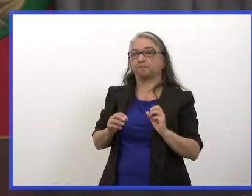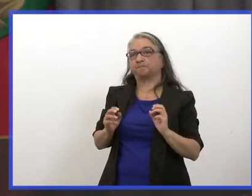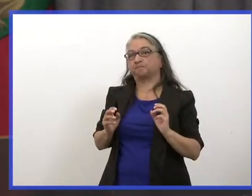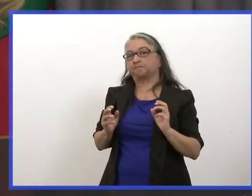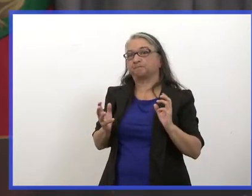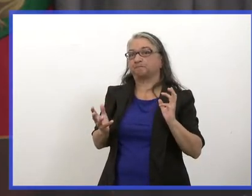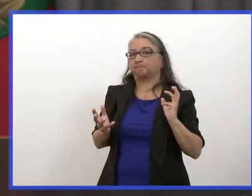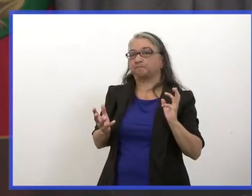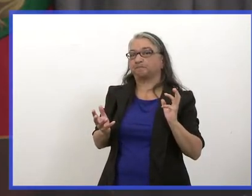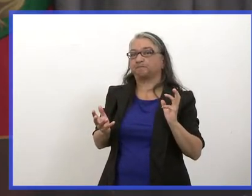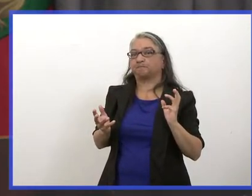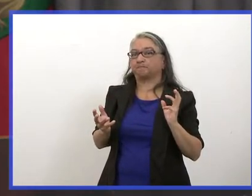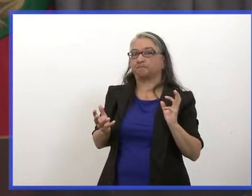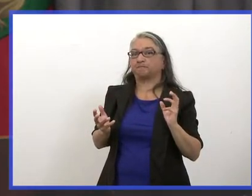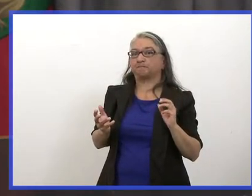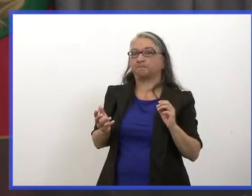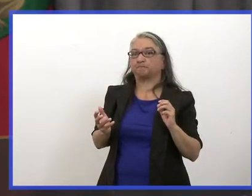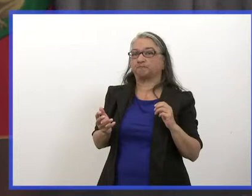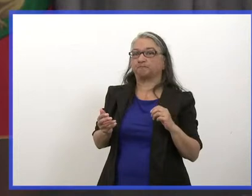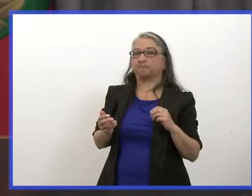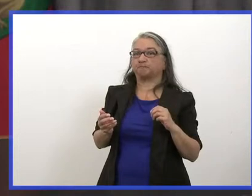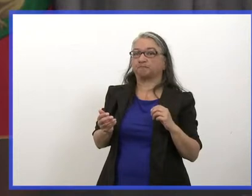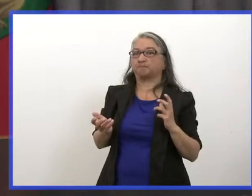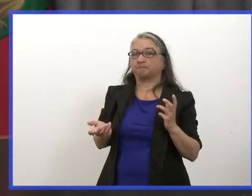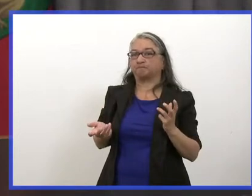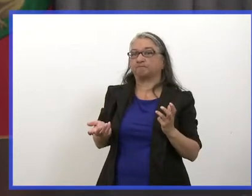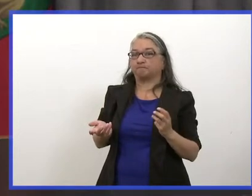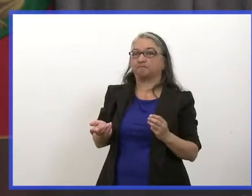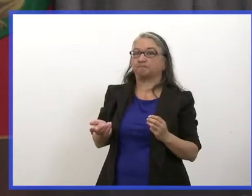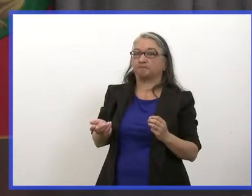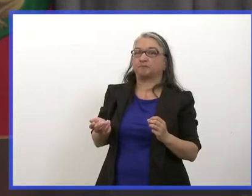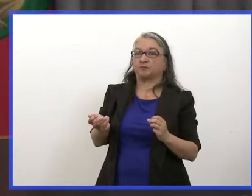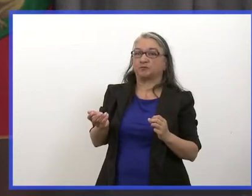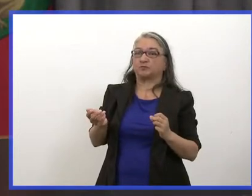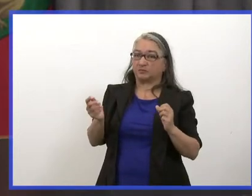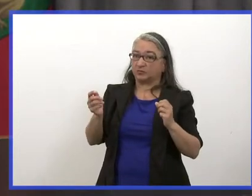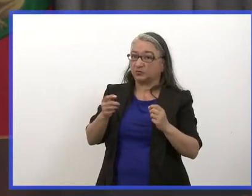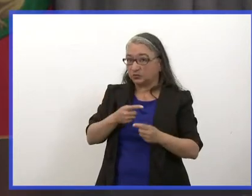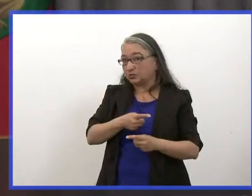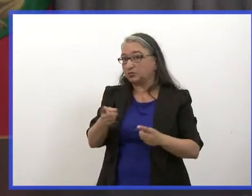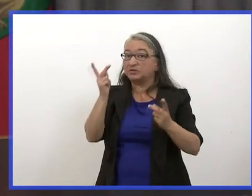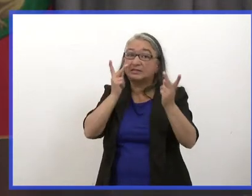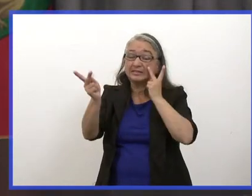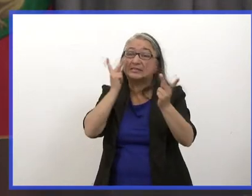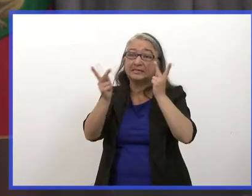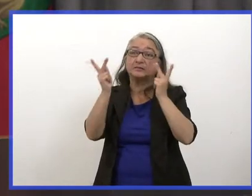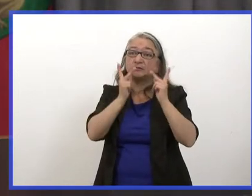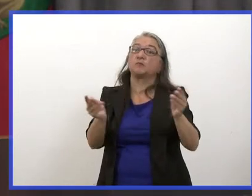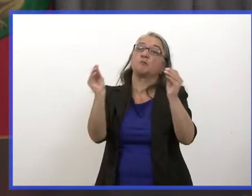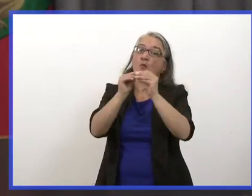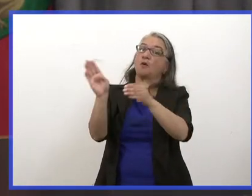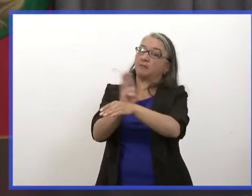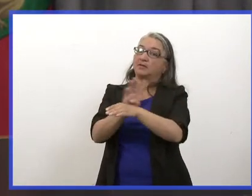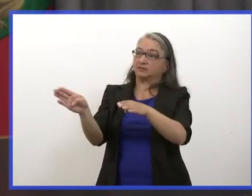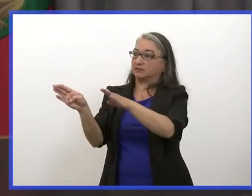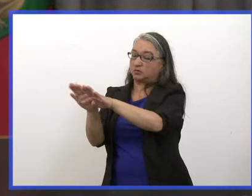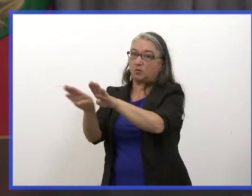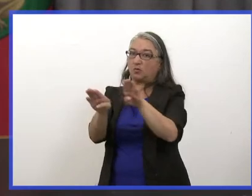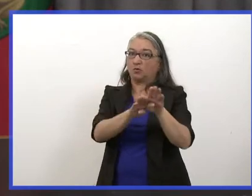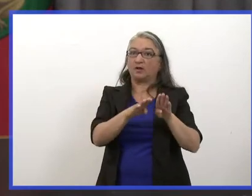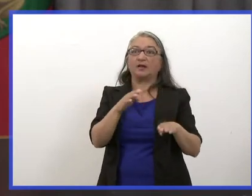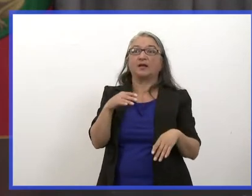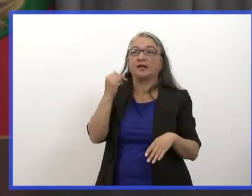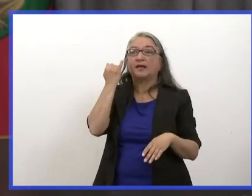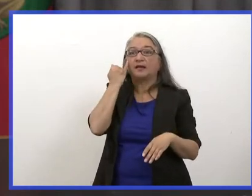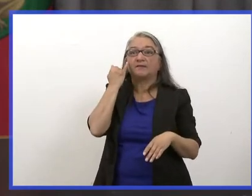you can expect more and more businesses to be required to close if we're seeing transmission there. So it's we